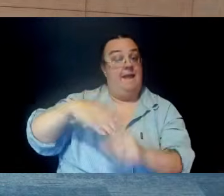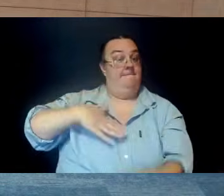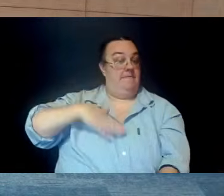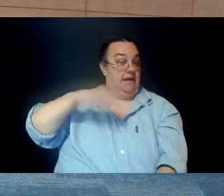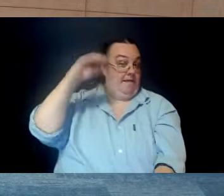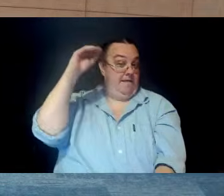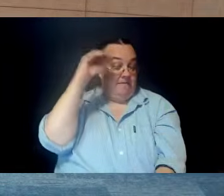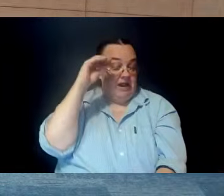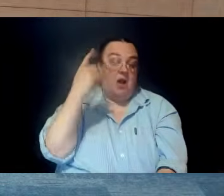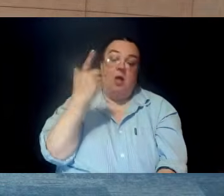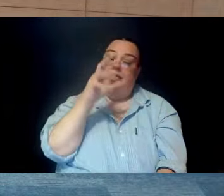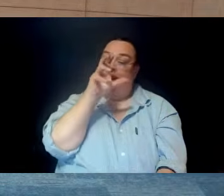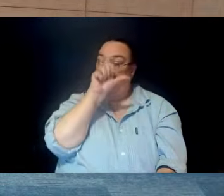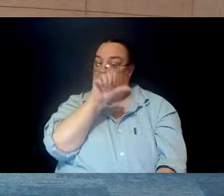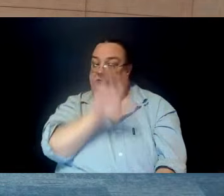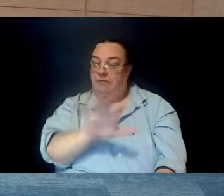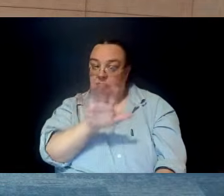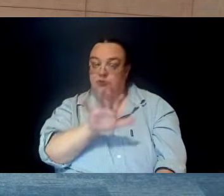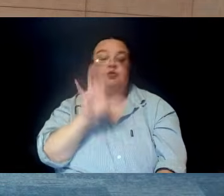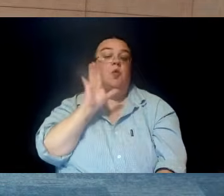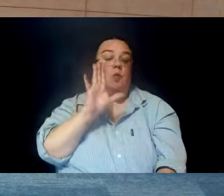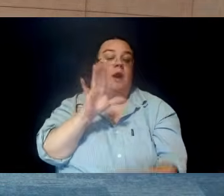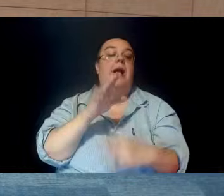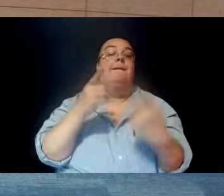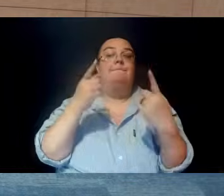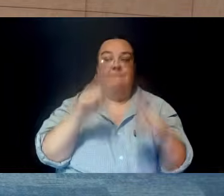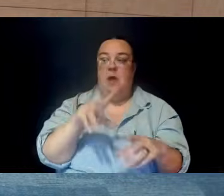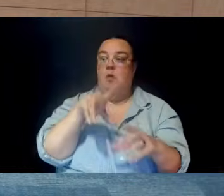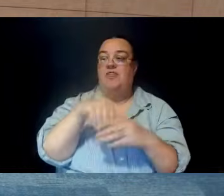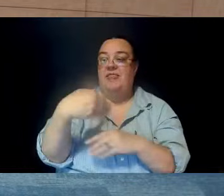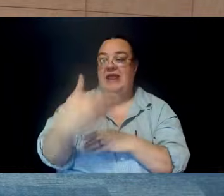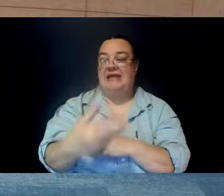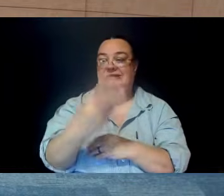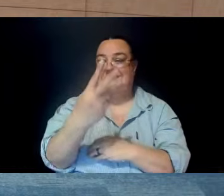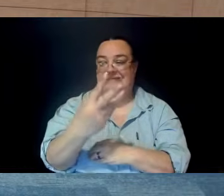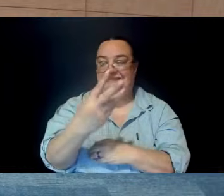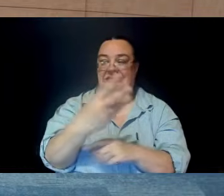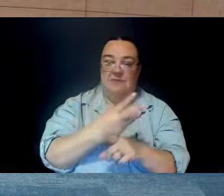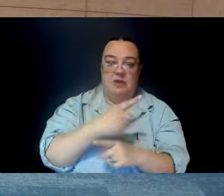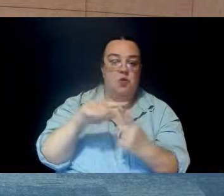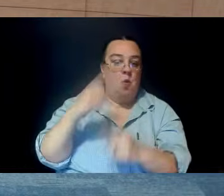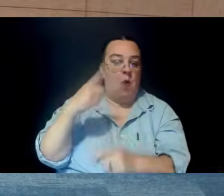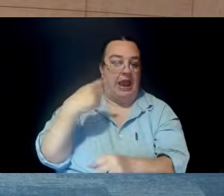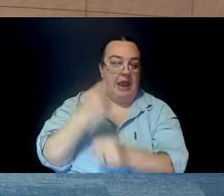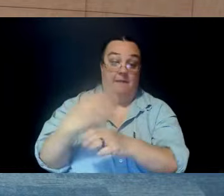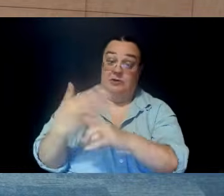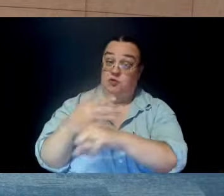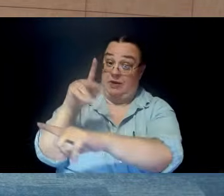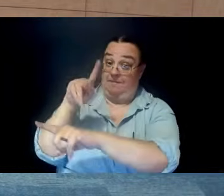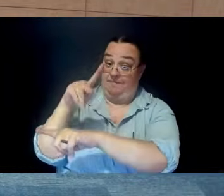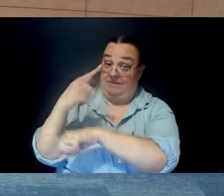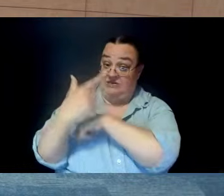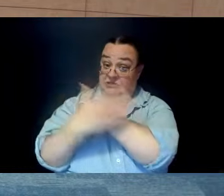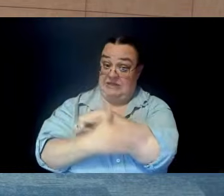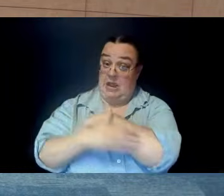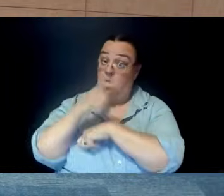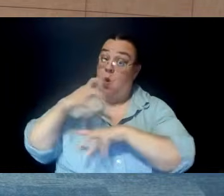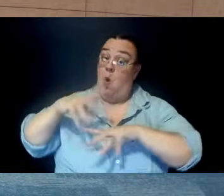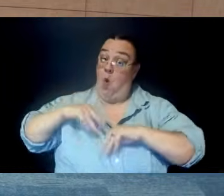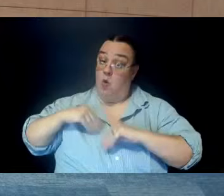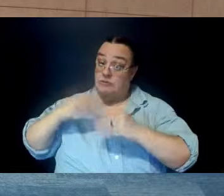or estimation, will be made in the next 6 to 12 months between the county, which owns the land, and the